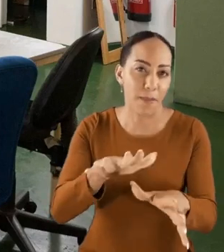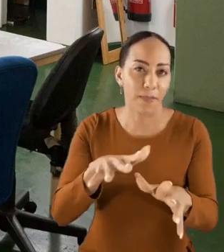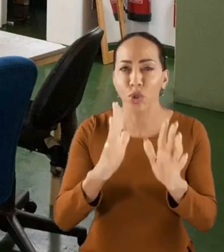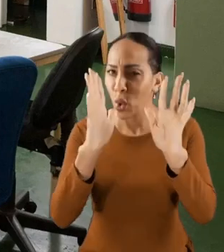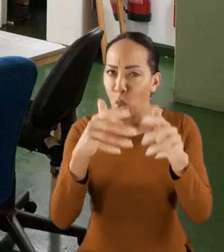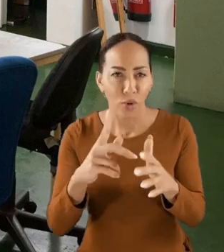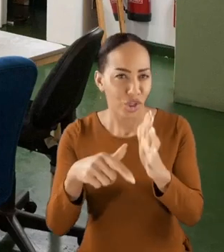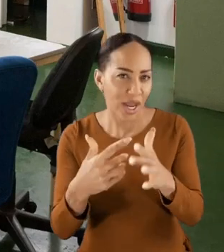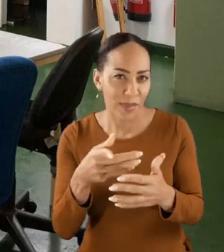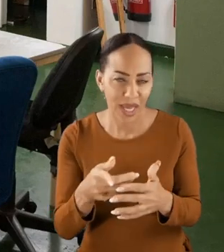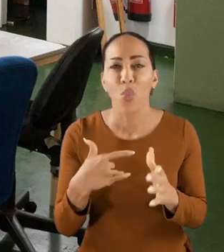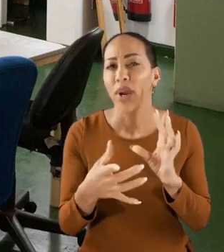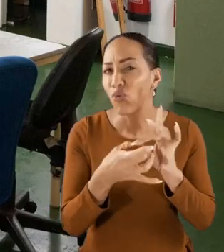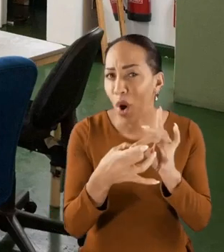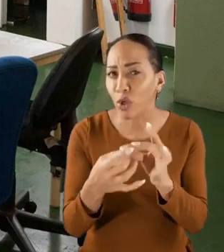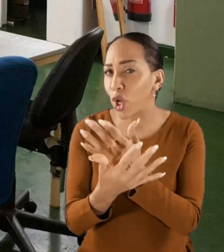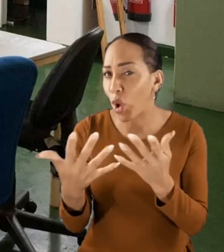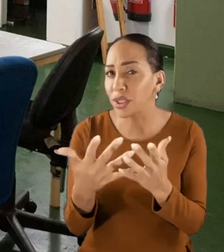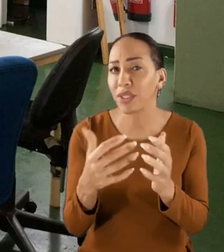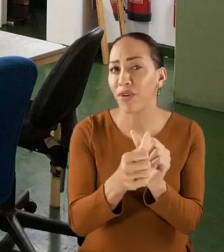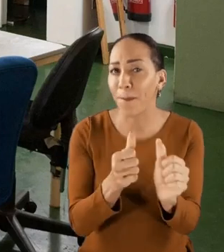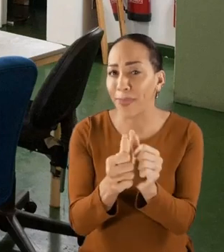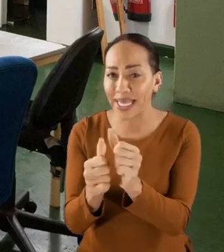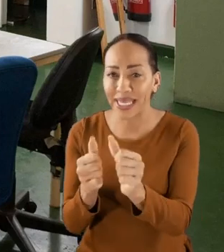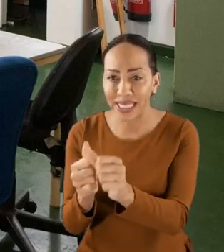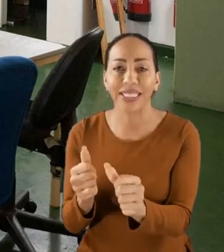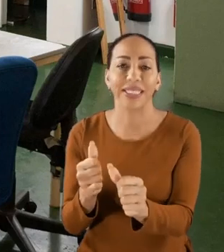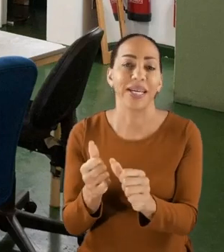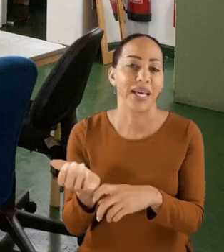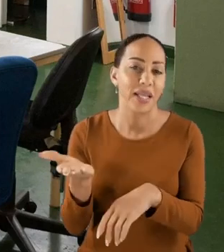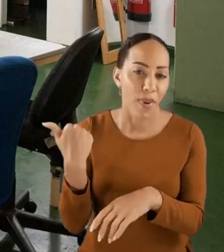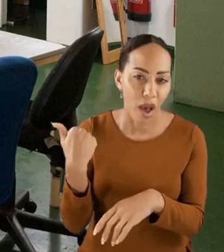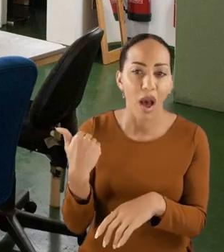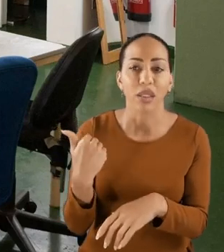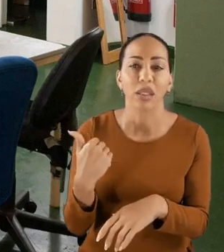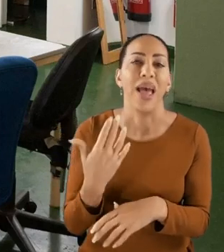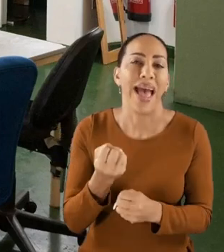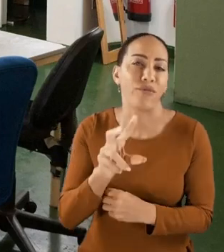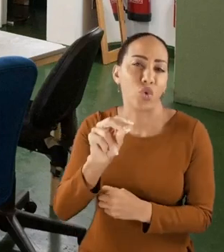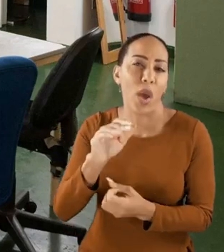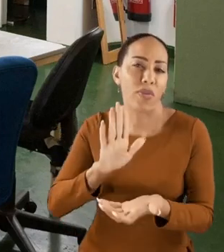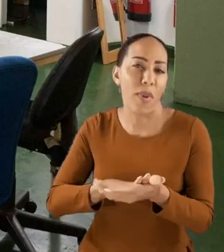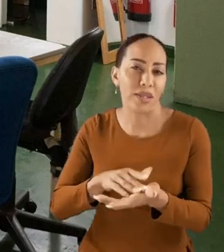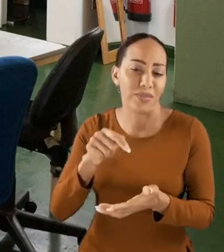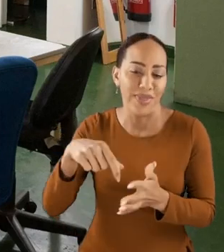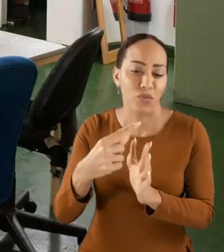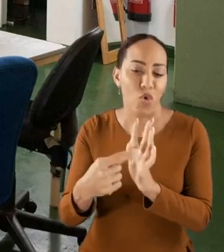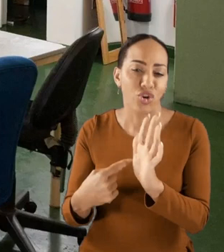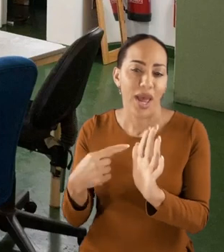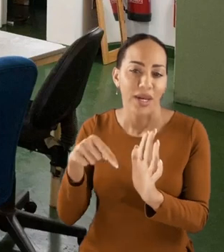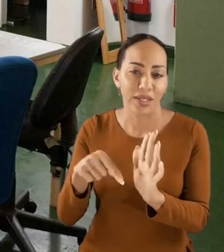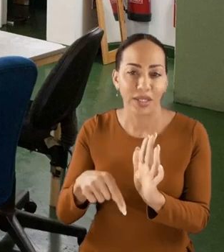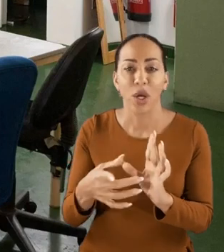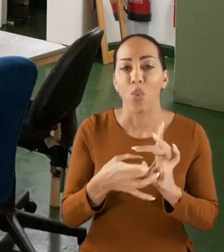Jamie. We've done this. We've worked with lots of companies in the past. We did a lot of concurrent stuff. We've got 12 months for this project,